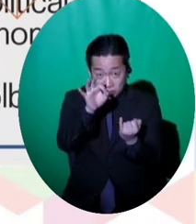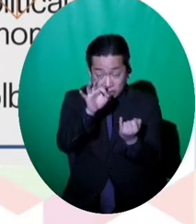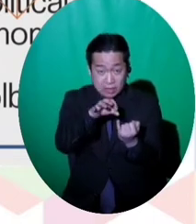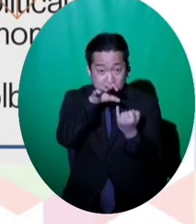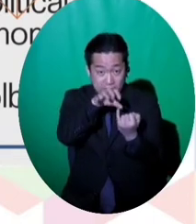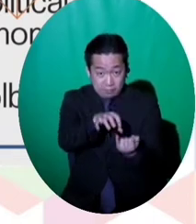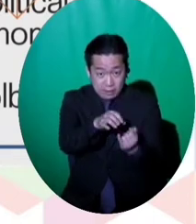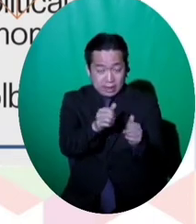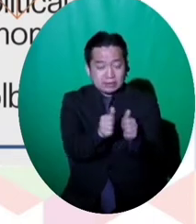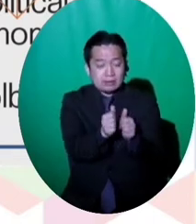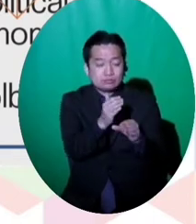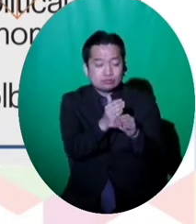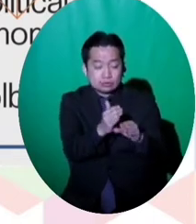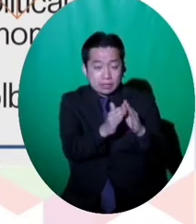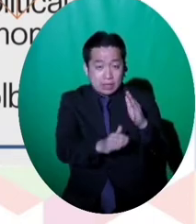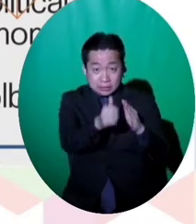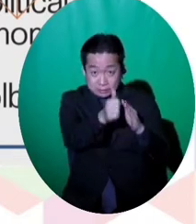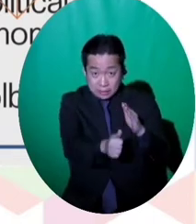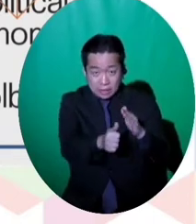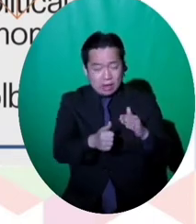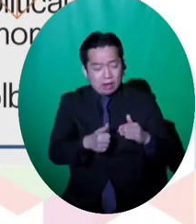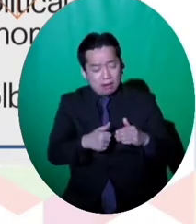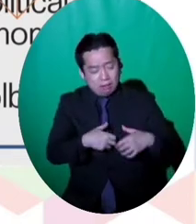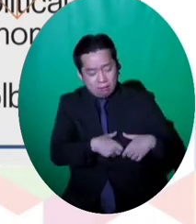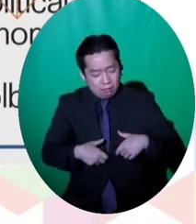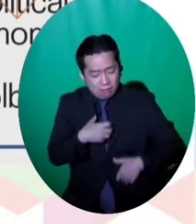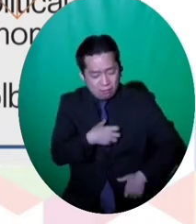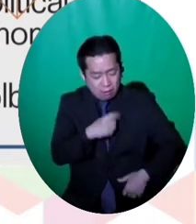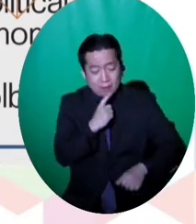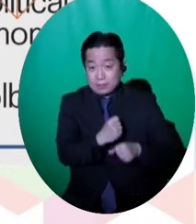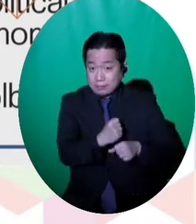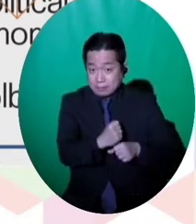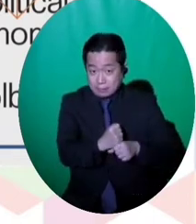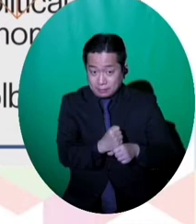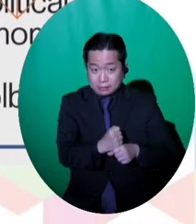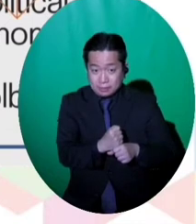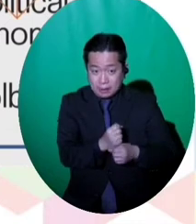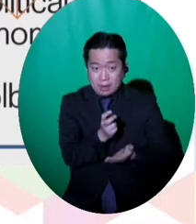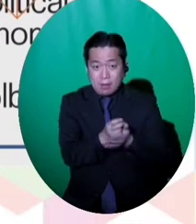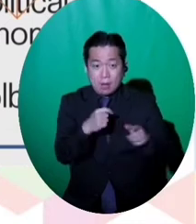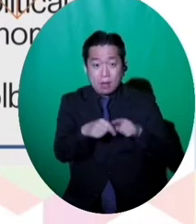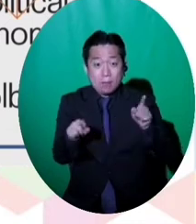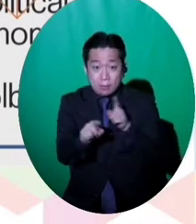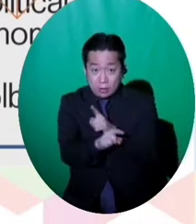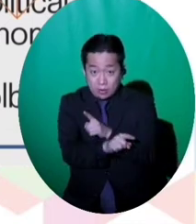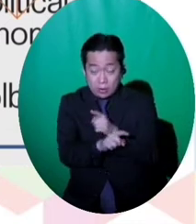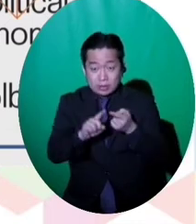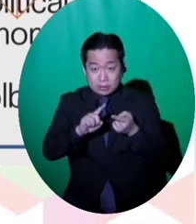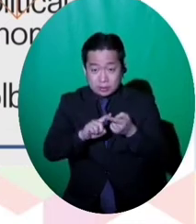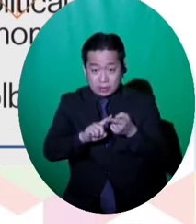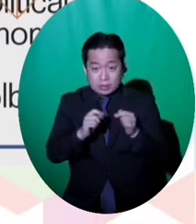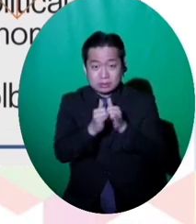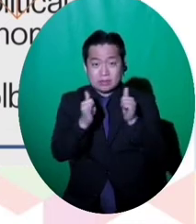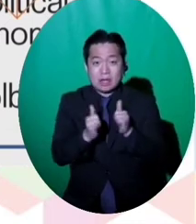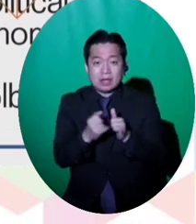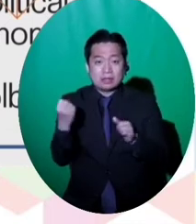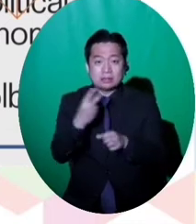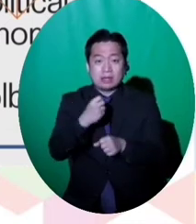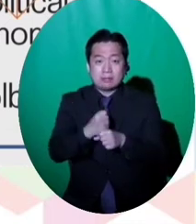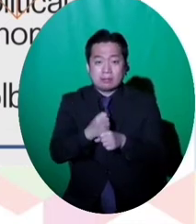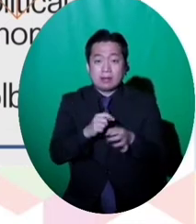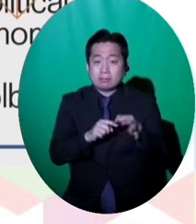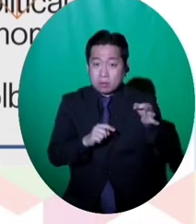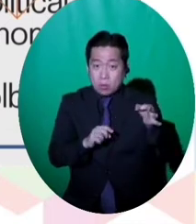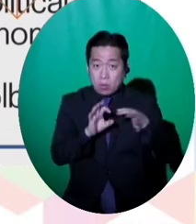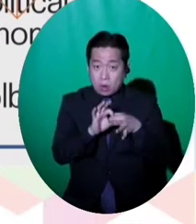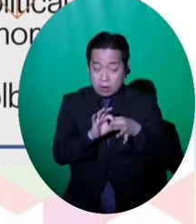pay for raising well-educated, productive children? Who's going to pay for security in old age? Who's going to